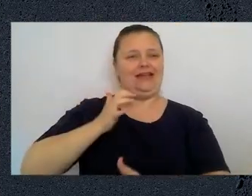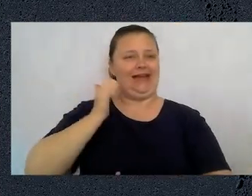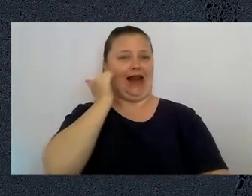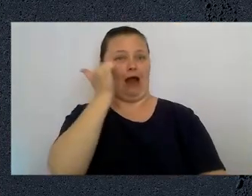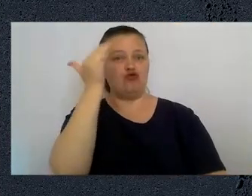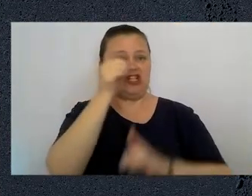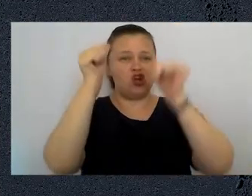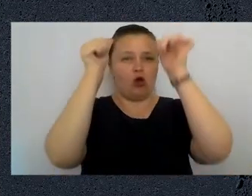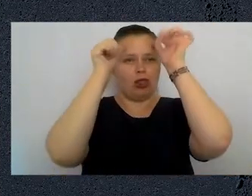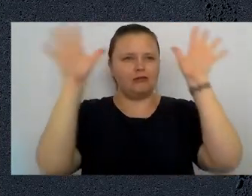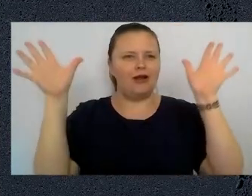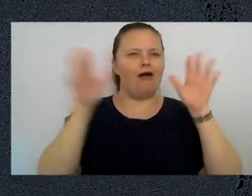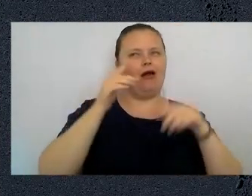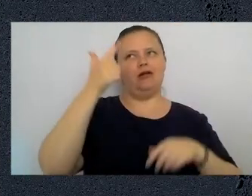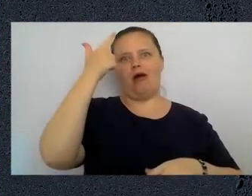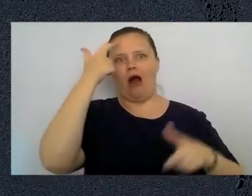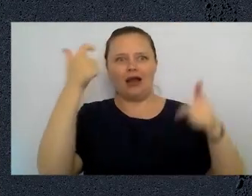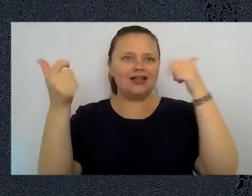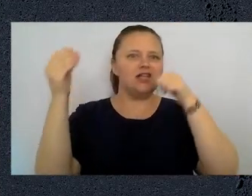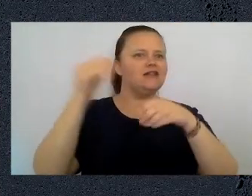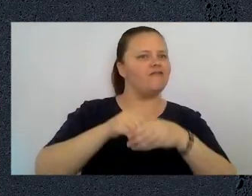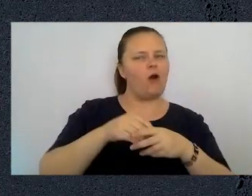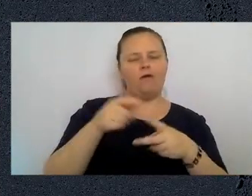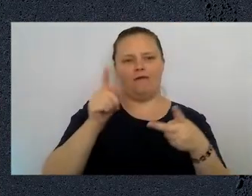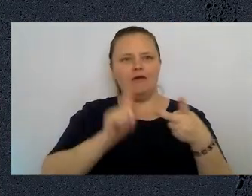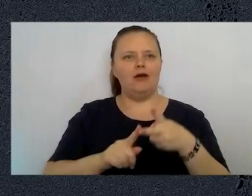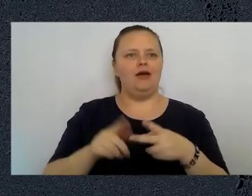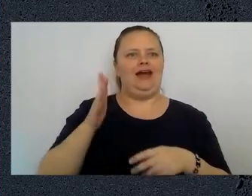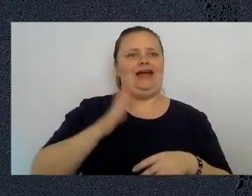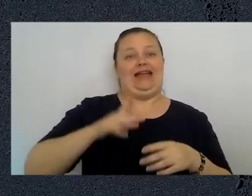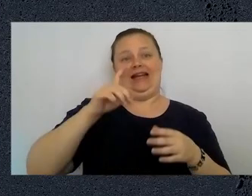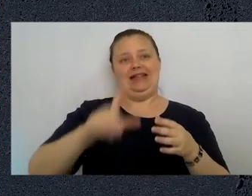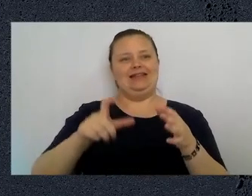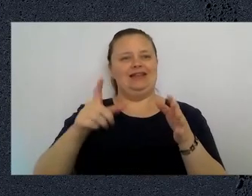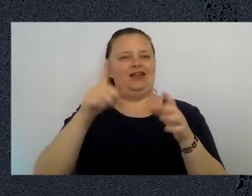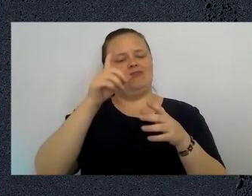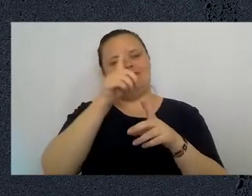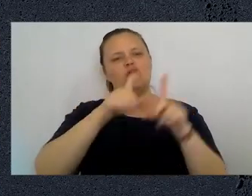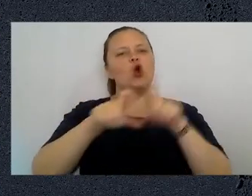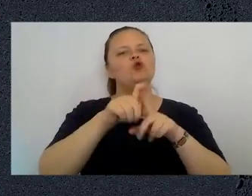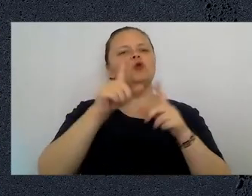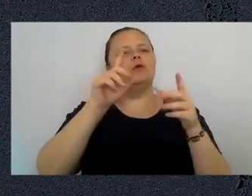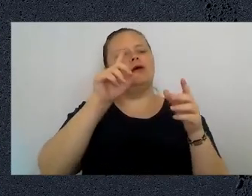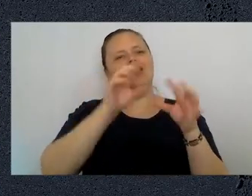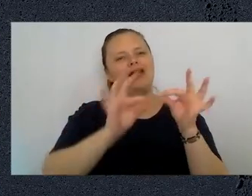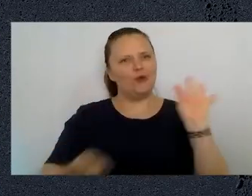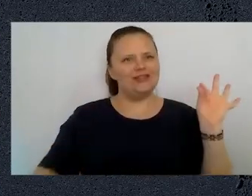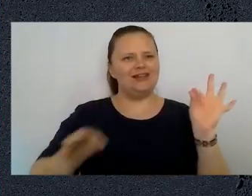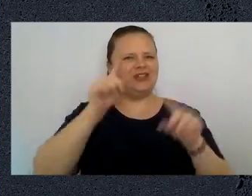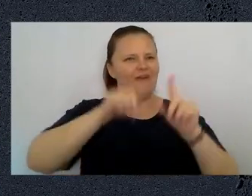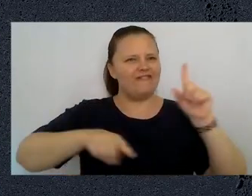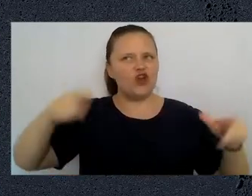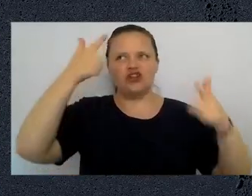Islander ideas on the table. We need culturally and linguistically diverse ideas on the table. We have the